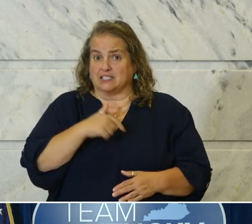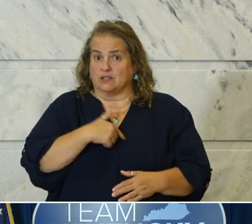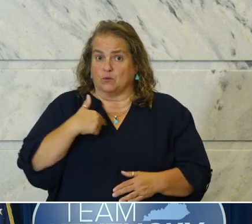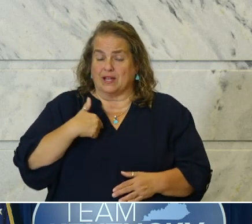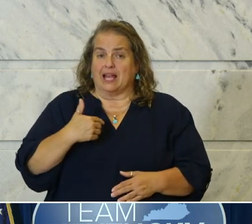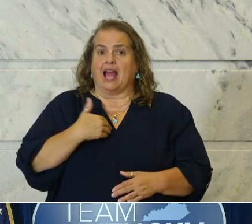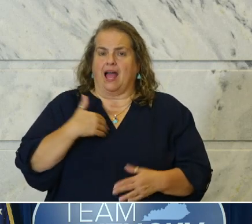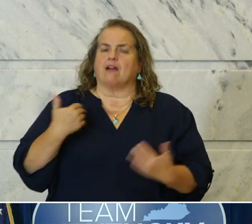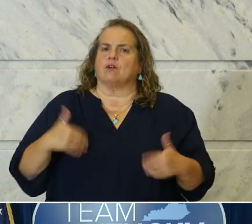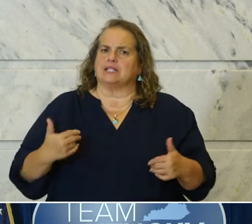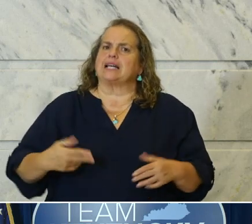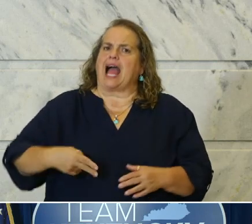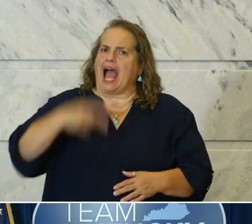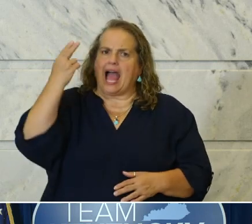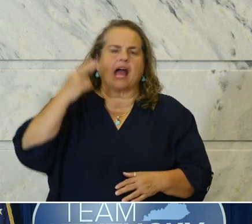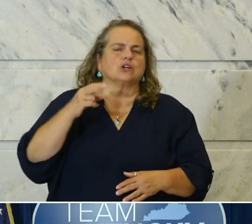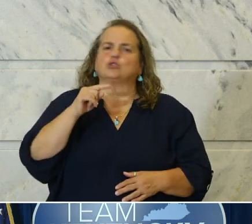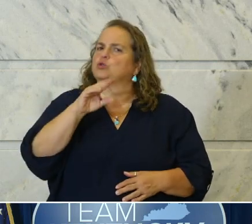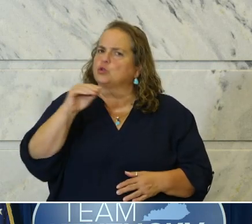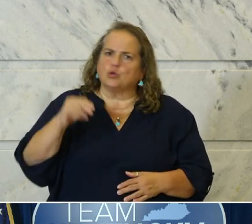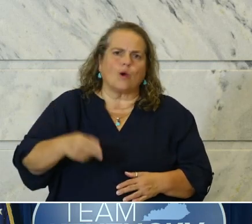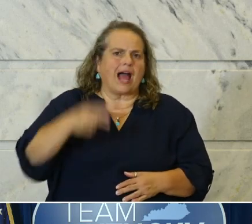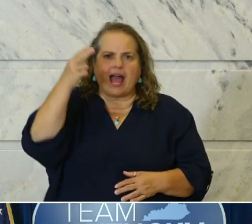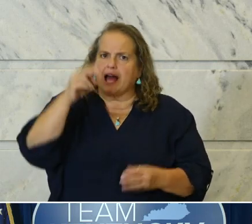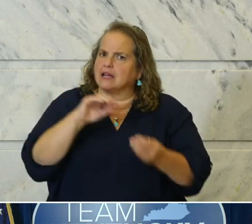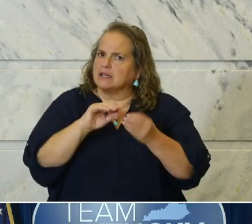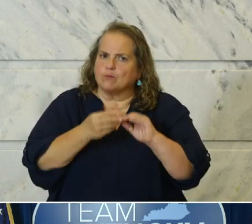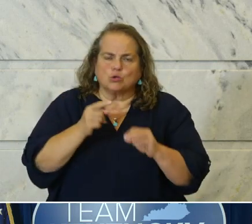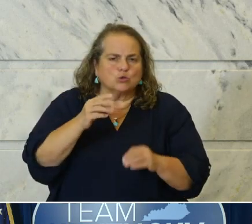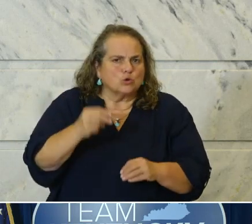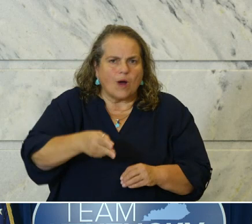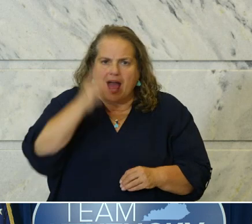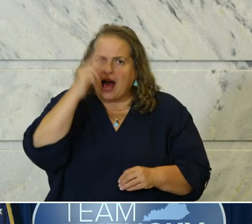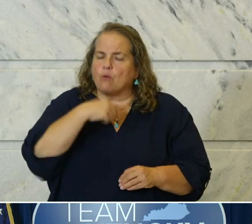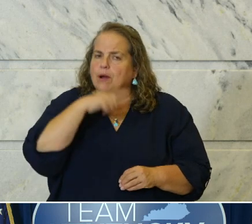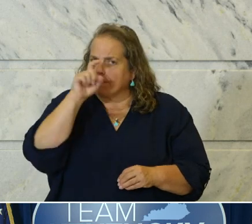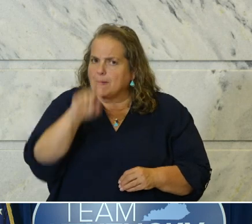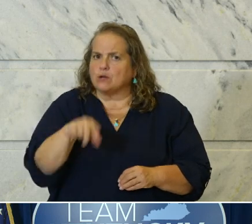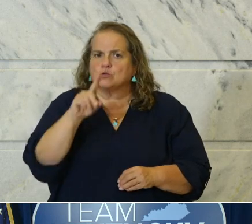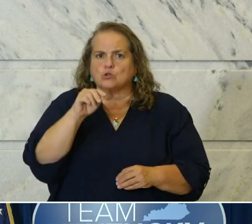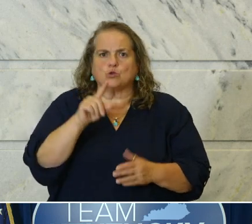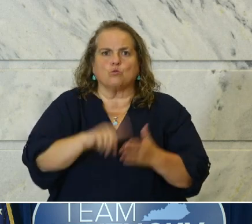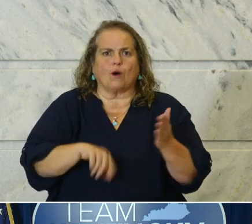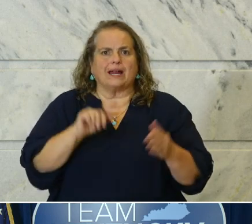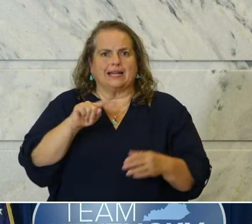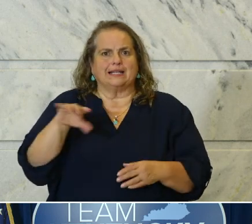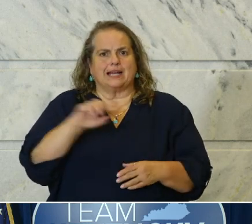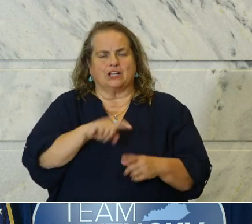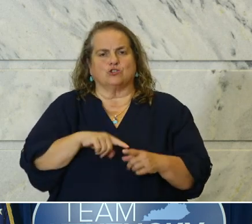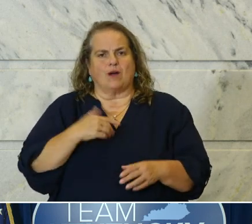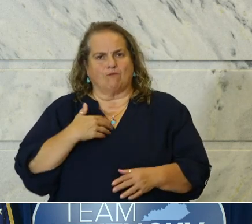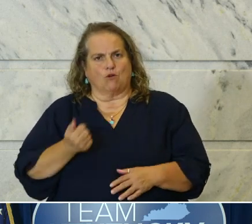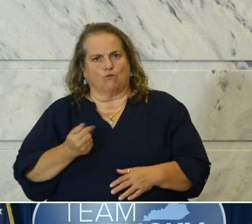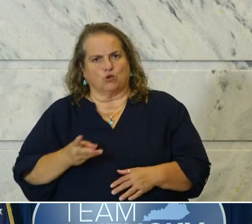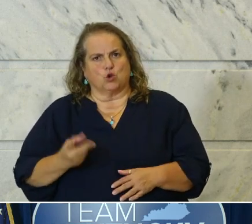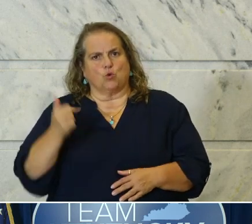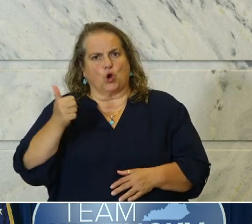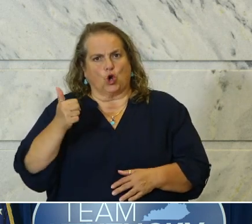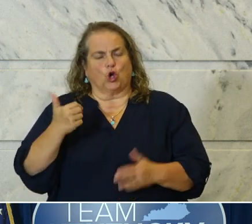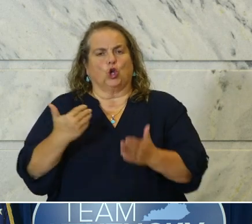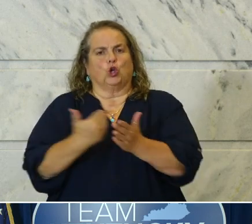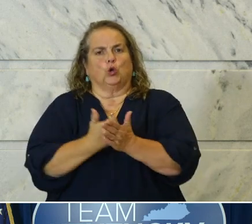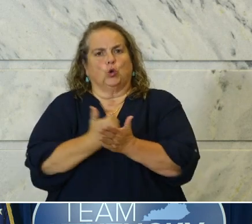they're too high. And we got to do what it takes to have fewer new weekly